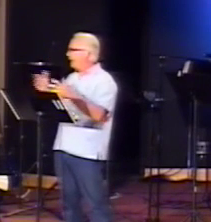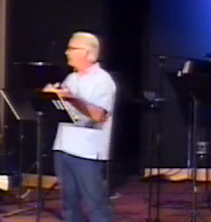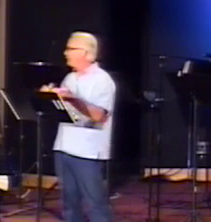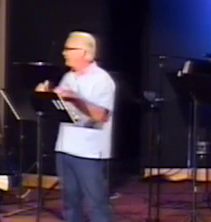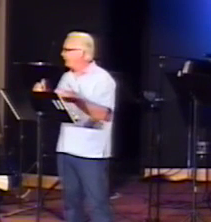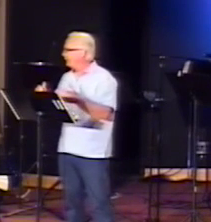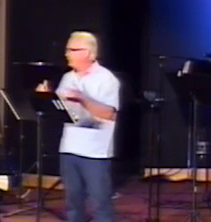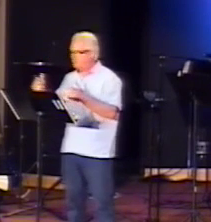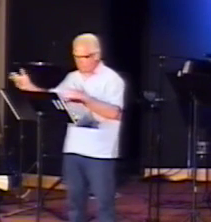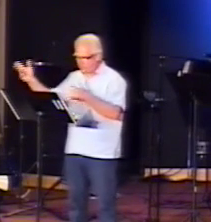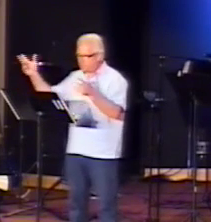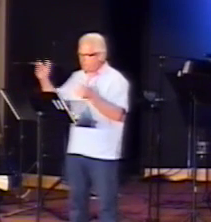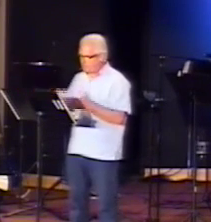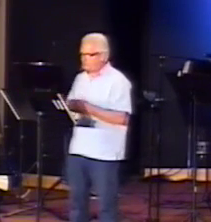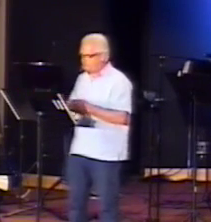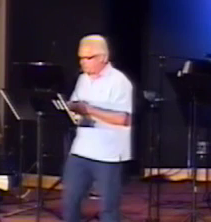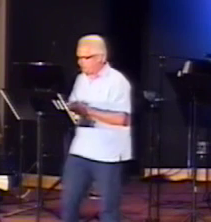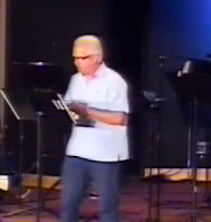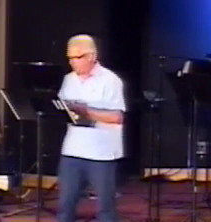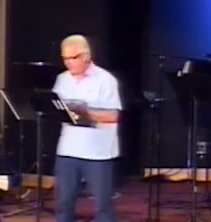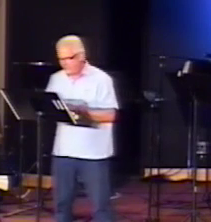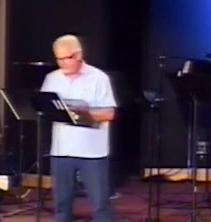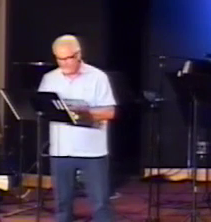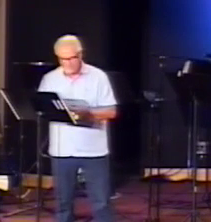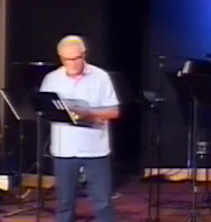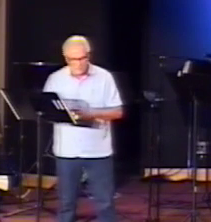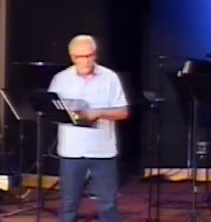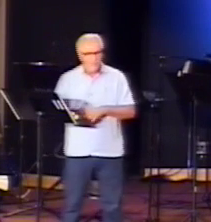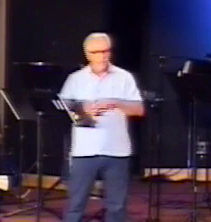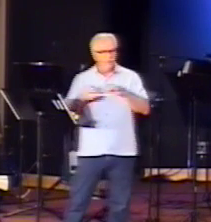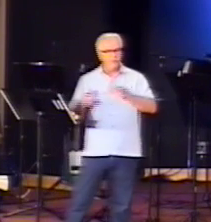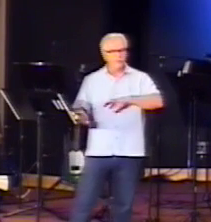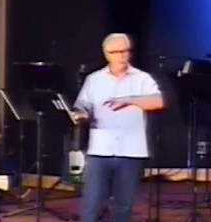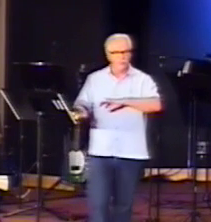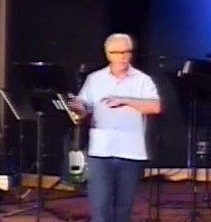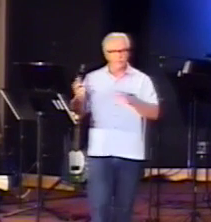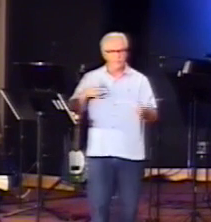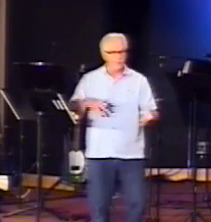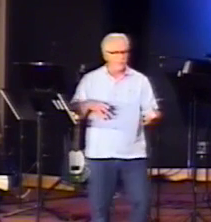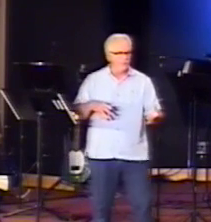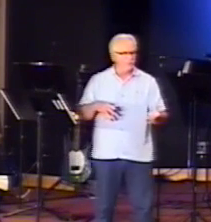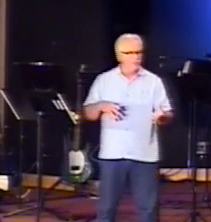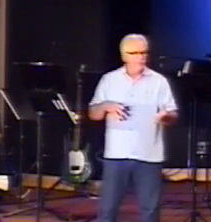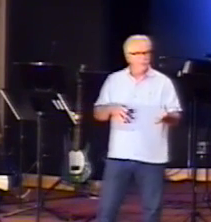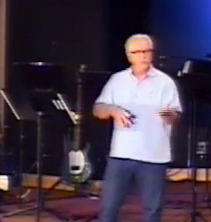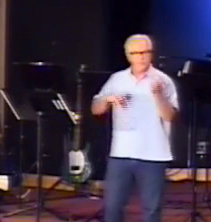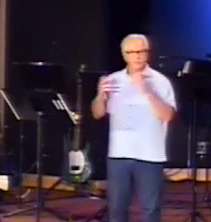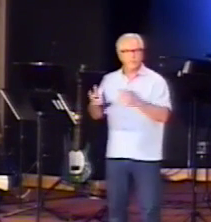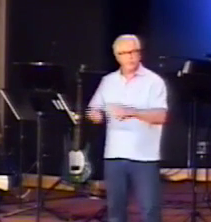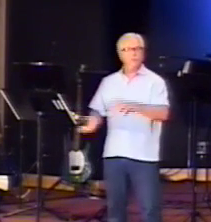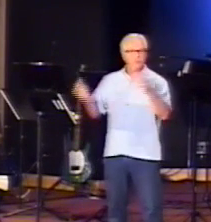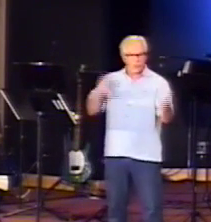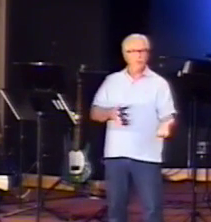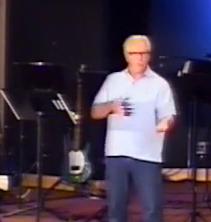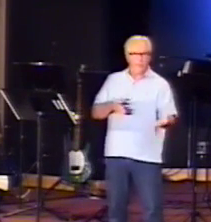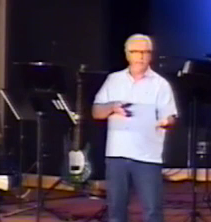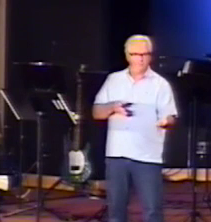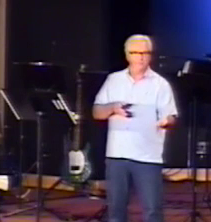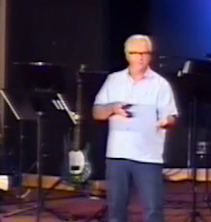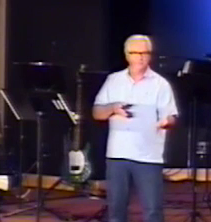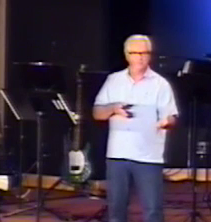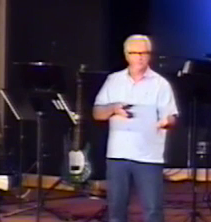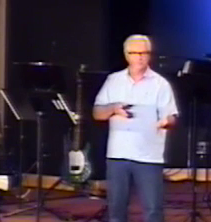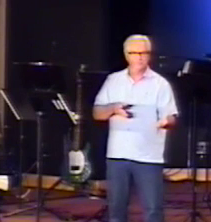to the Rascal Center, which is better known as the Pascal Center, and we started working out with the seniors. But the difference is you start with